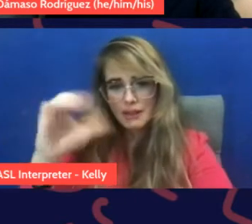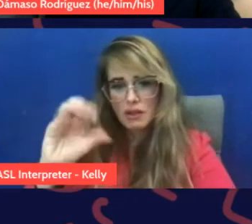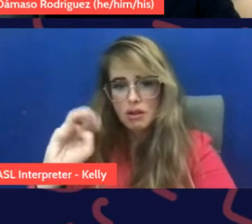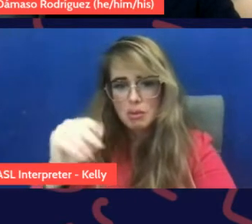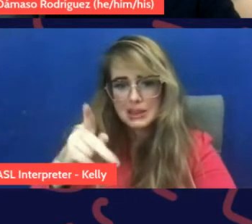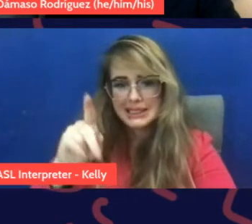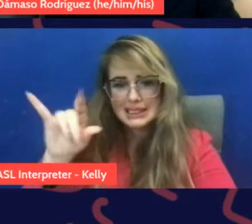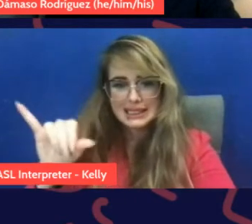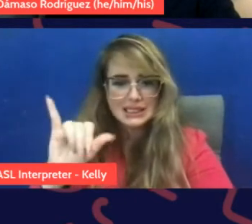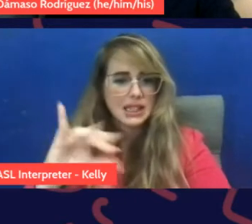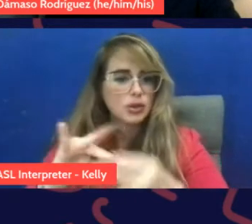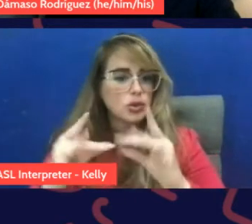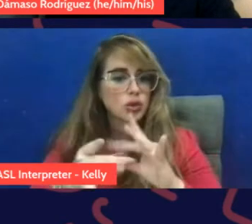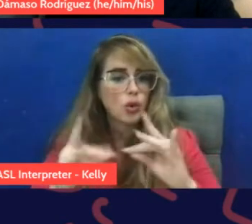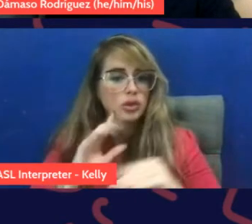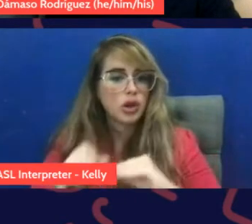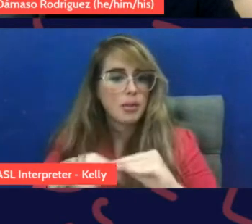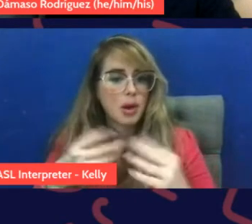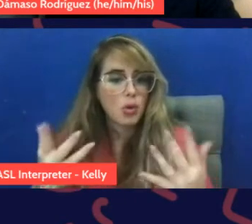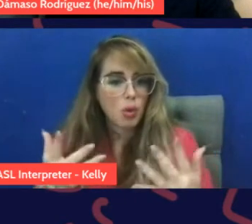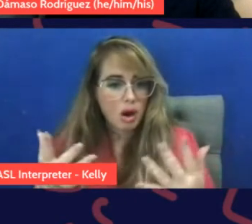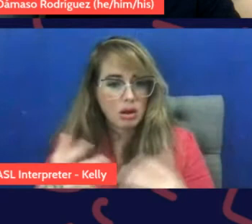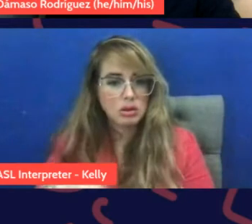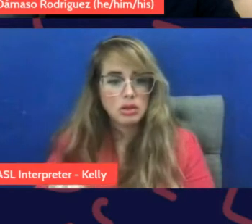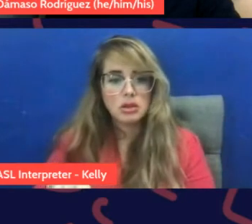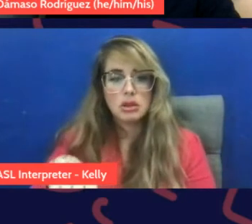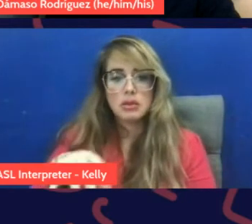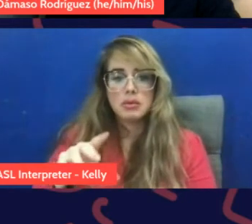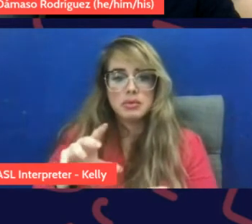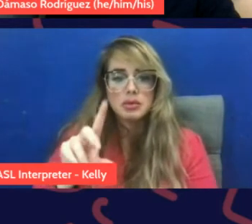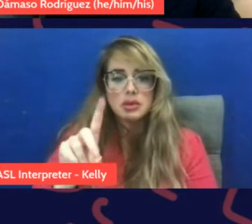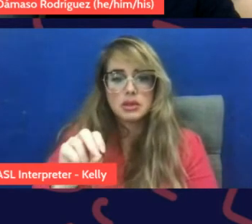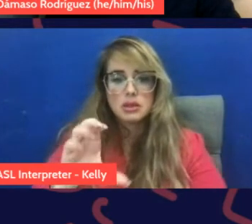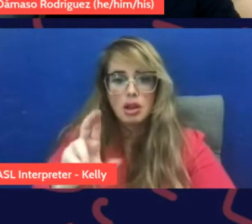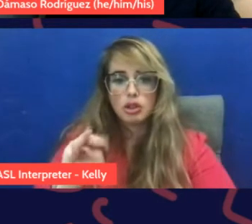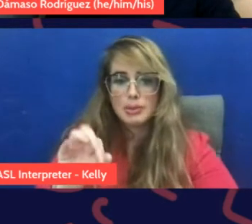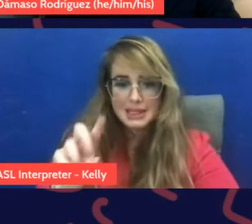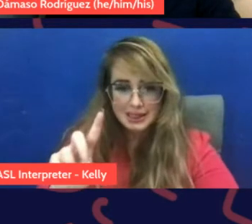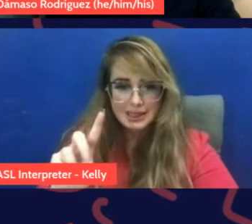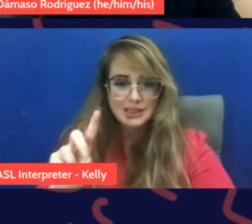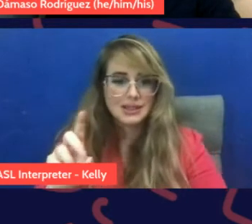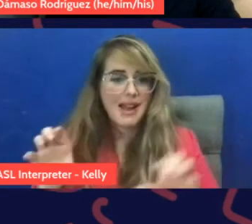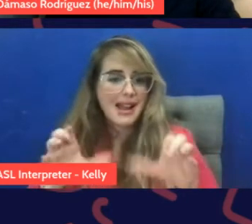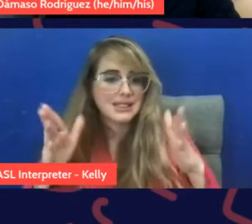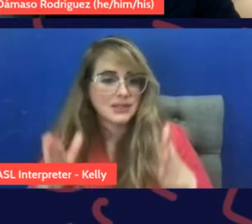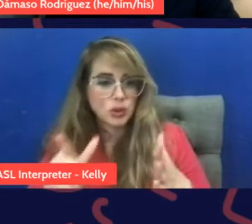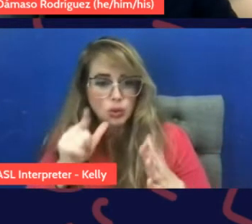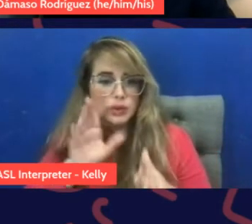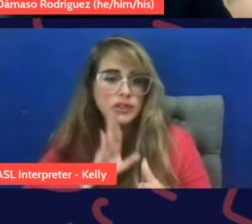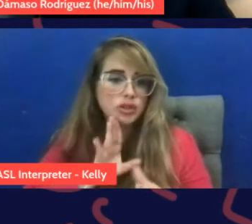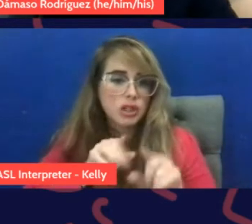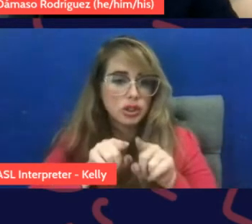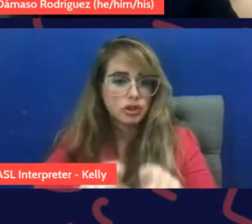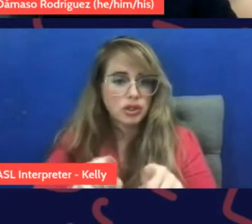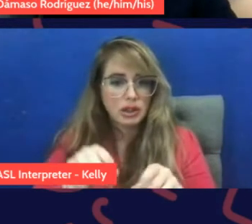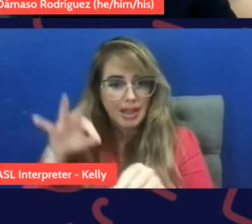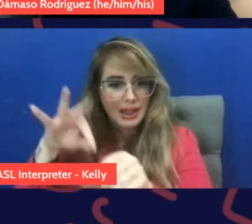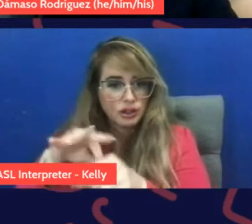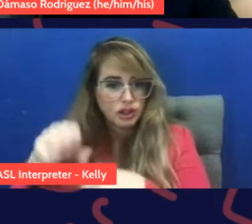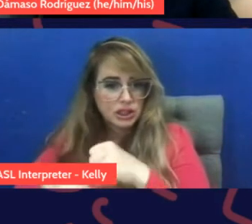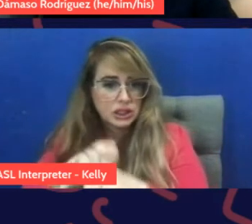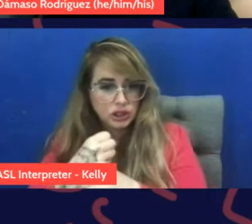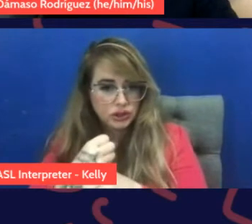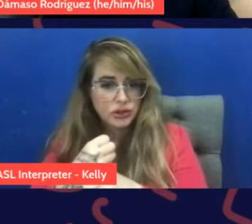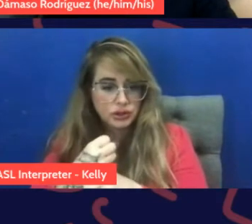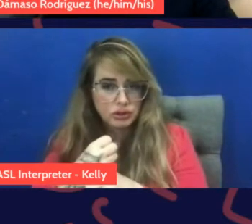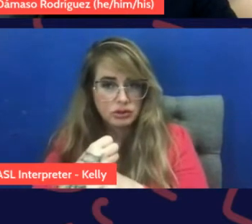the story of documented activists that were frustrated during an election year with